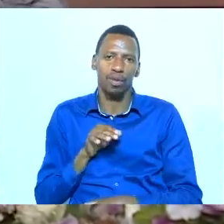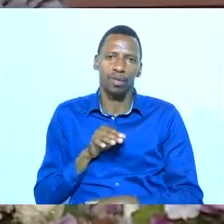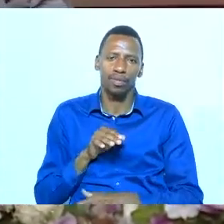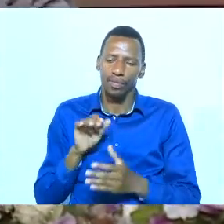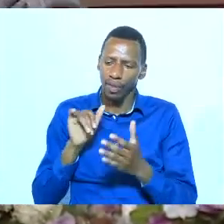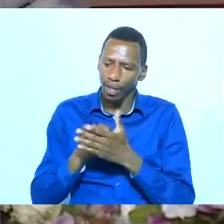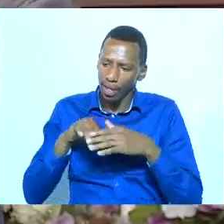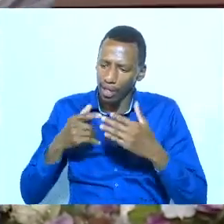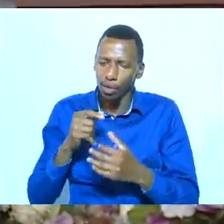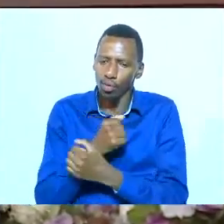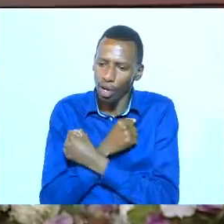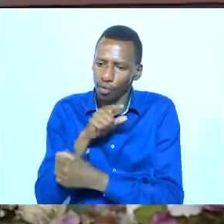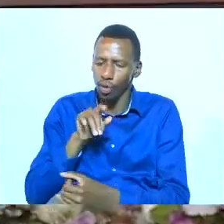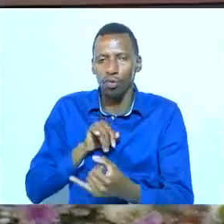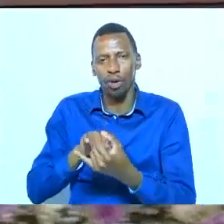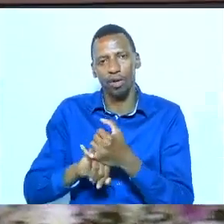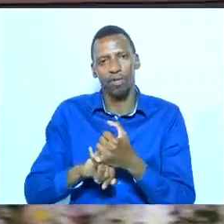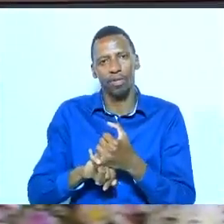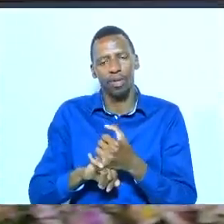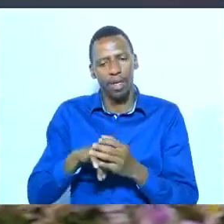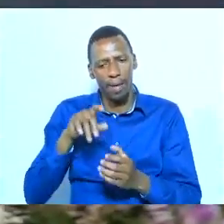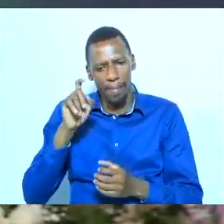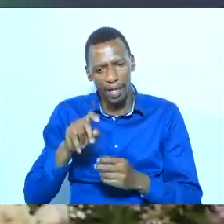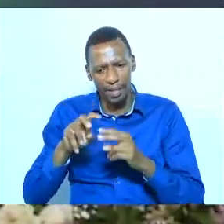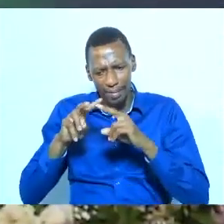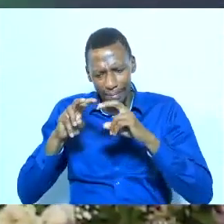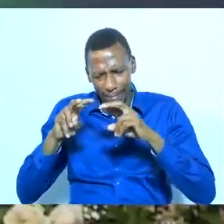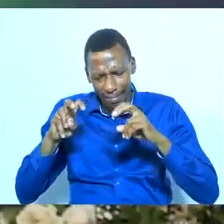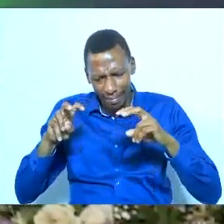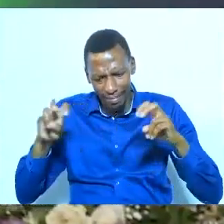you can love your wife. You have to seek